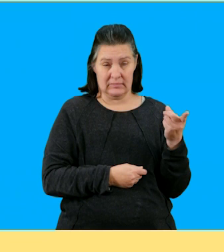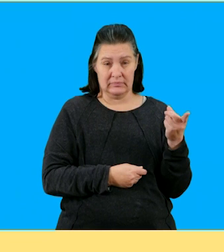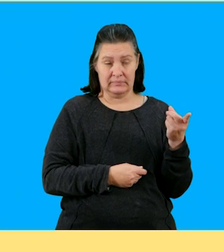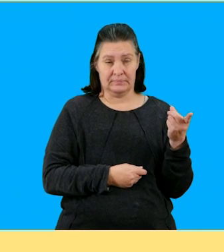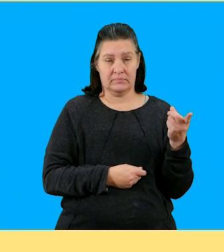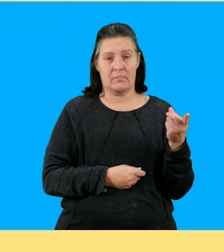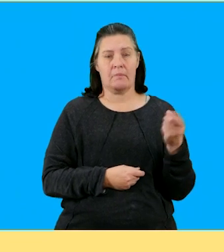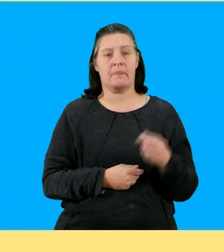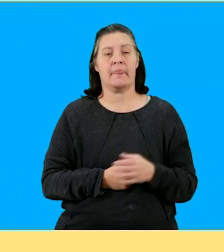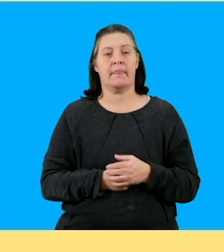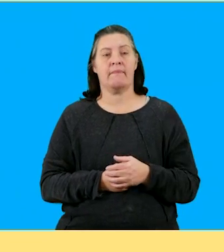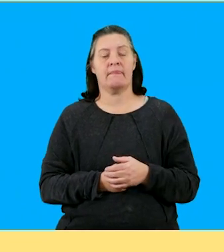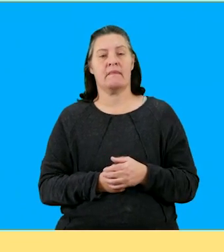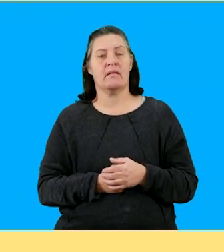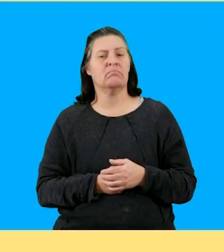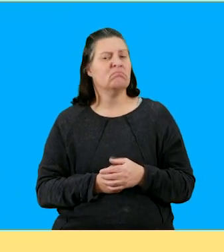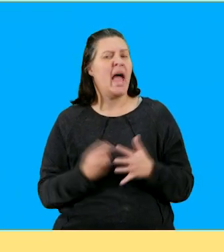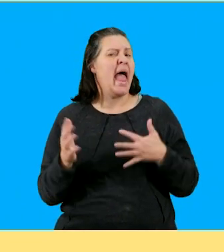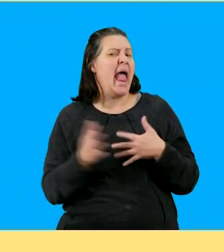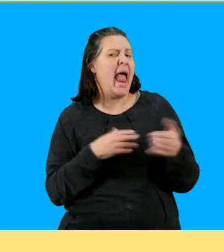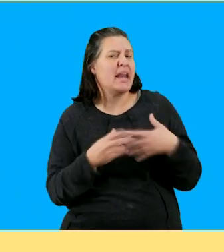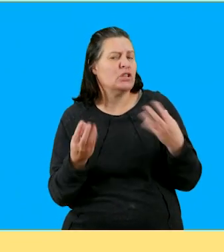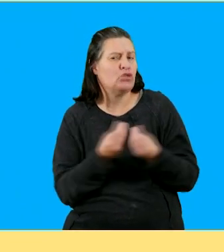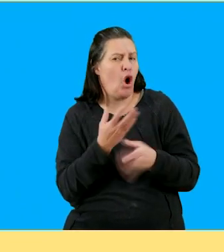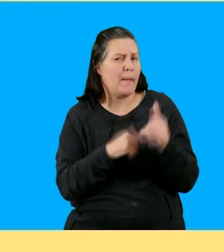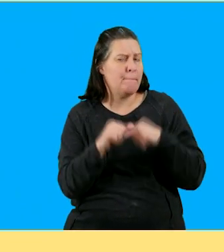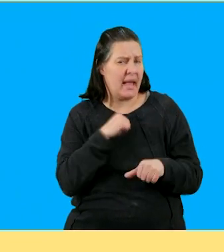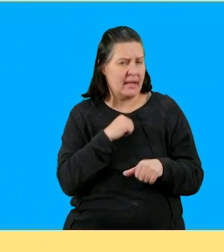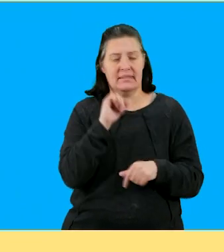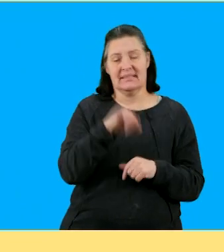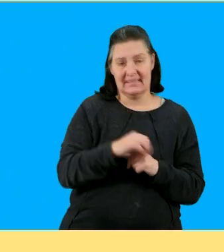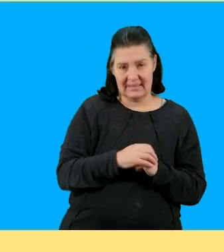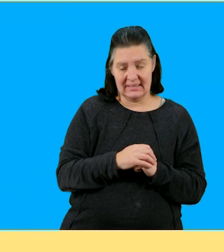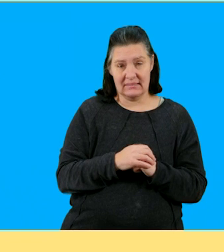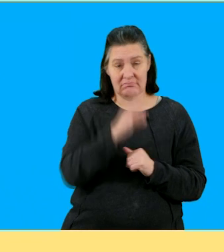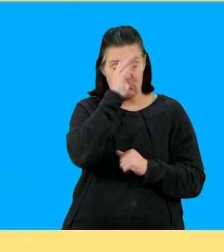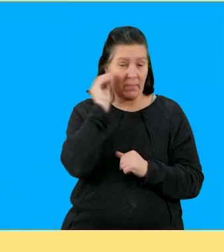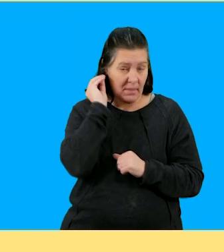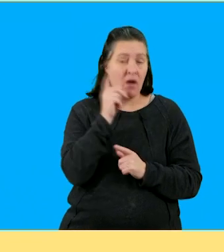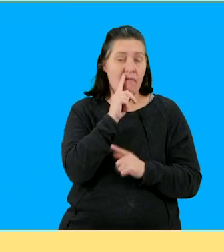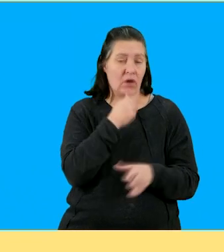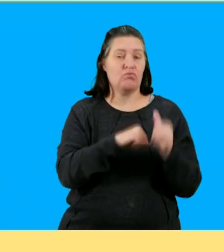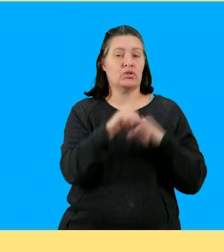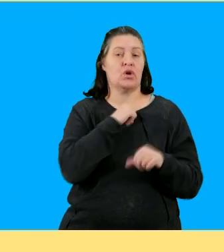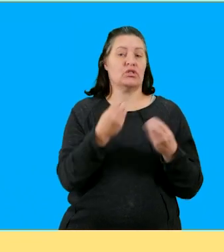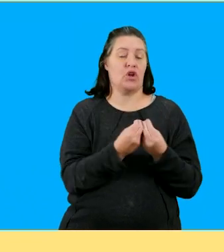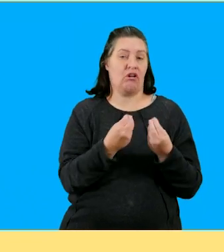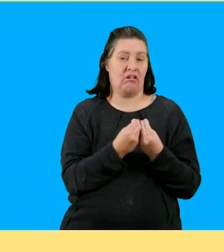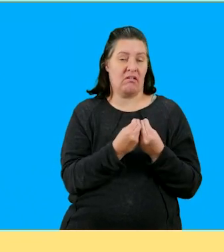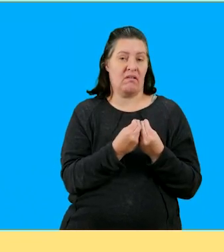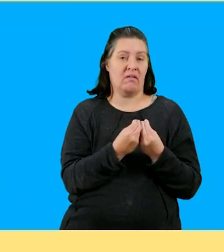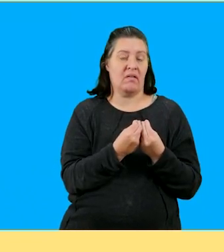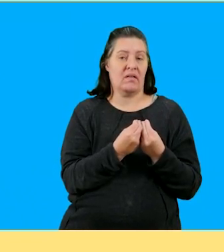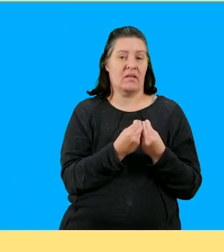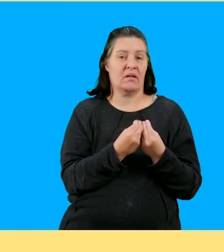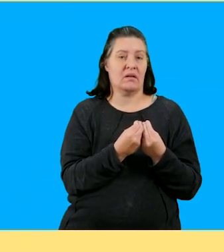And then, was there any stock that was returned? Yes. Remember, we returned stock to